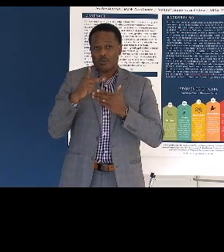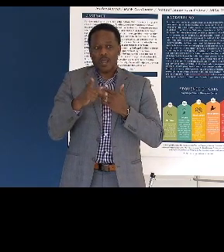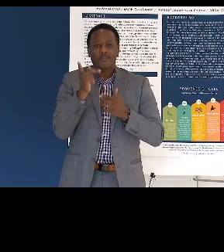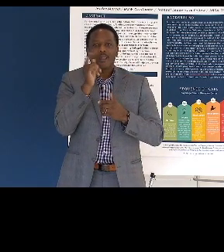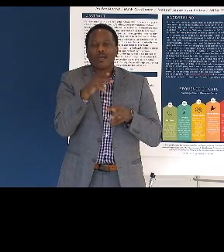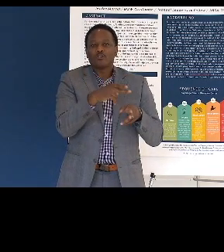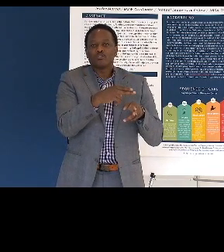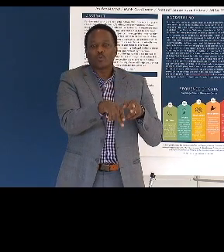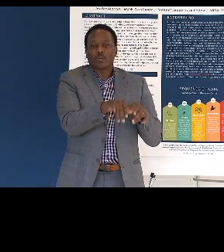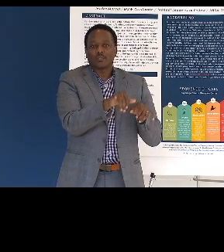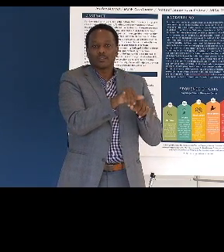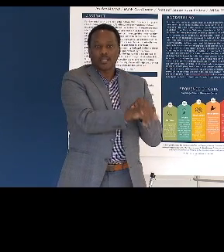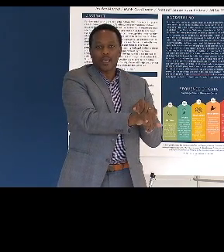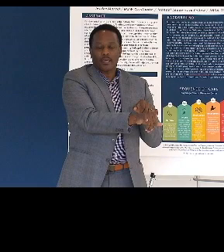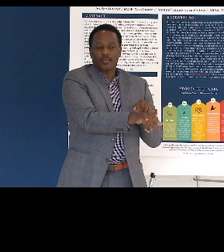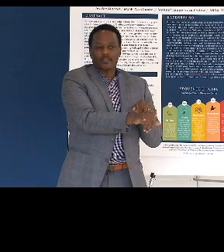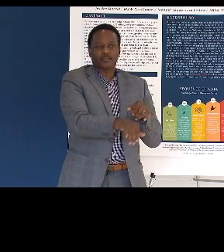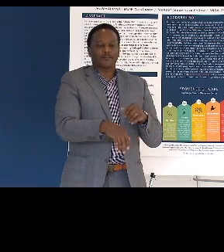stay.